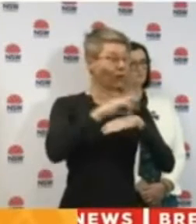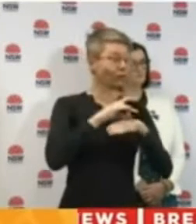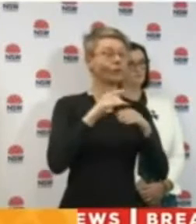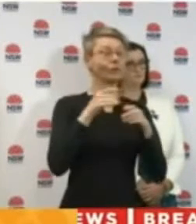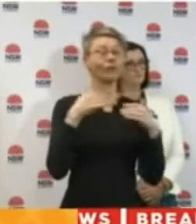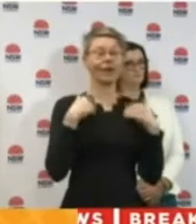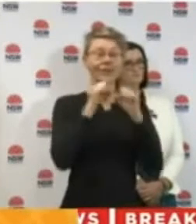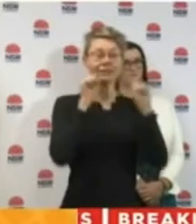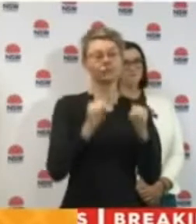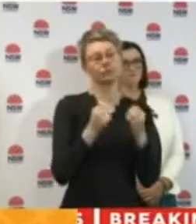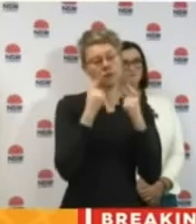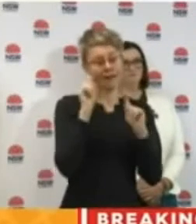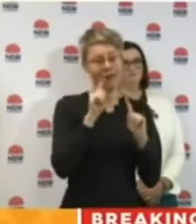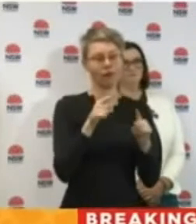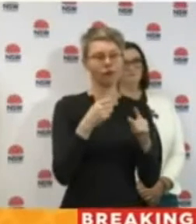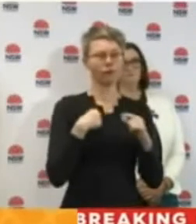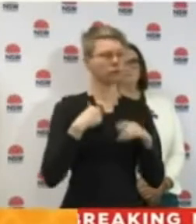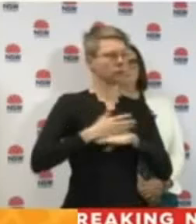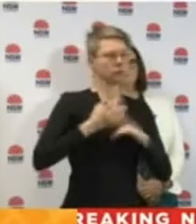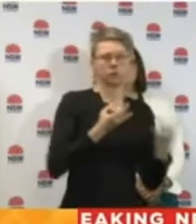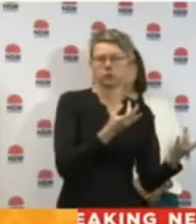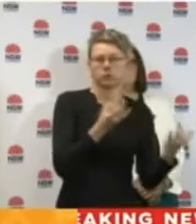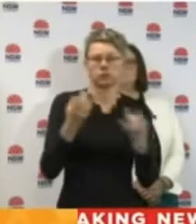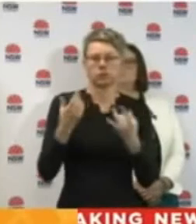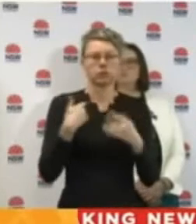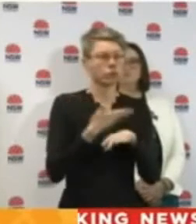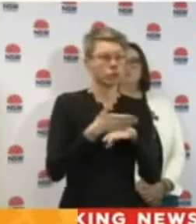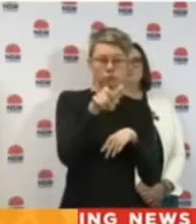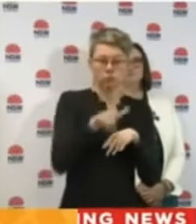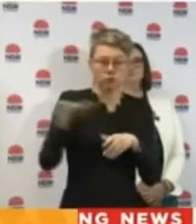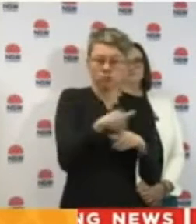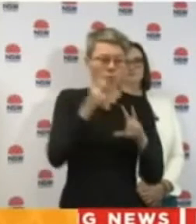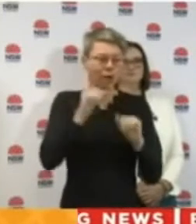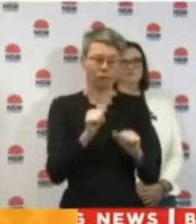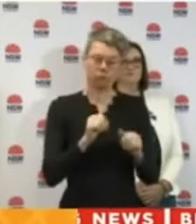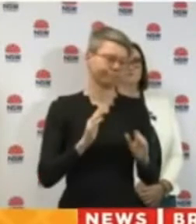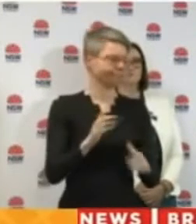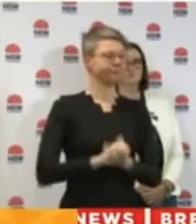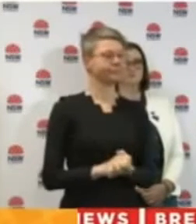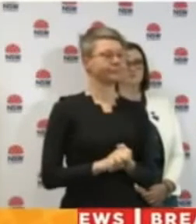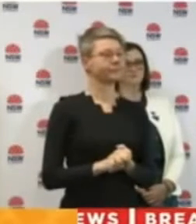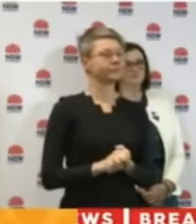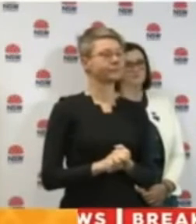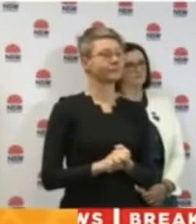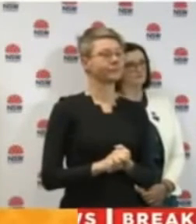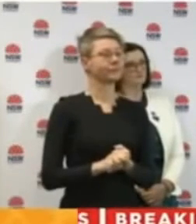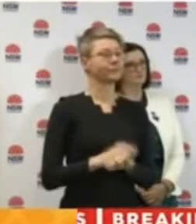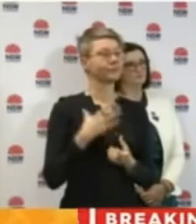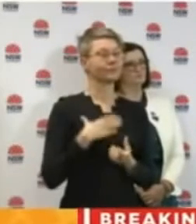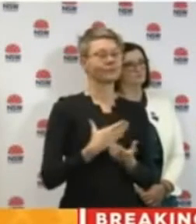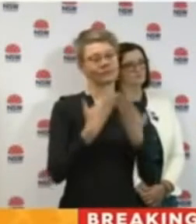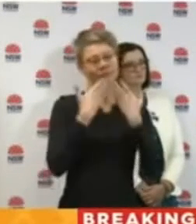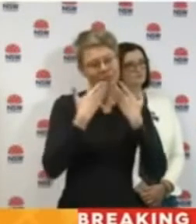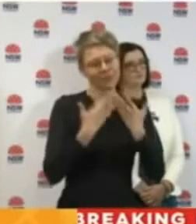who are on high alert and ready to take on any patients they need to take care of. So in particular, I want to extend our deepest gratitude to all of